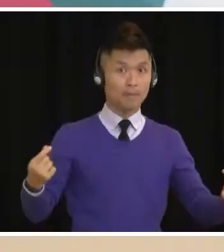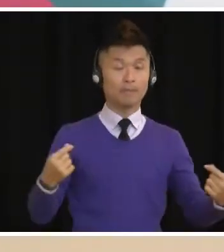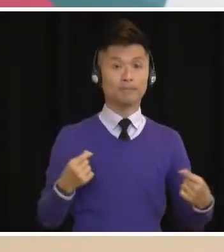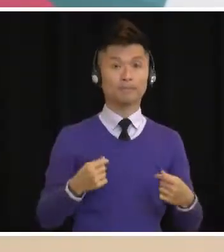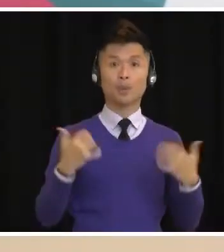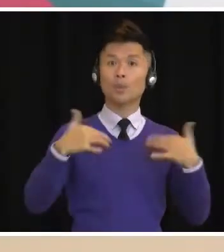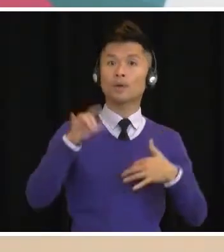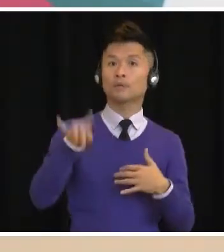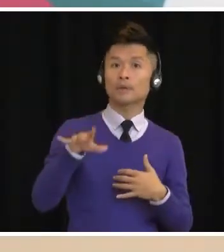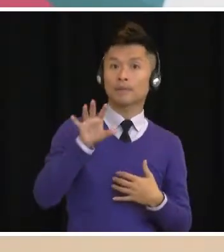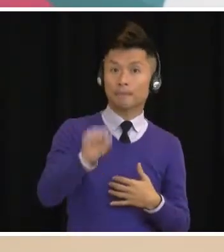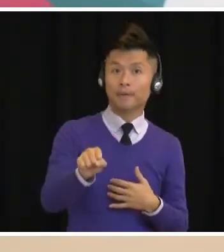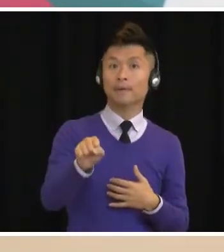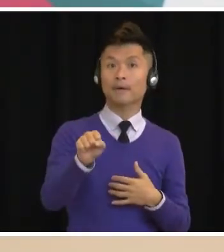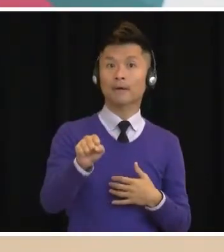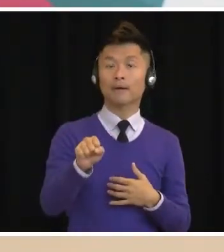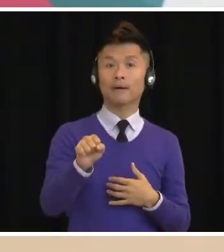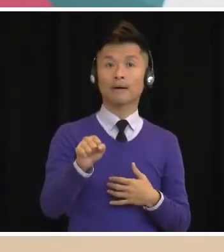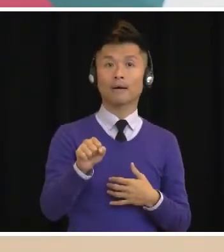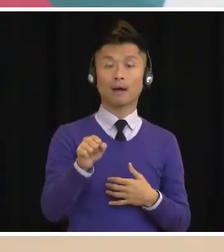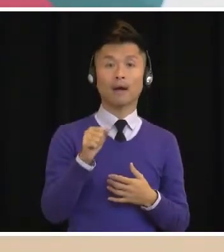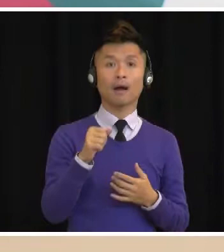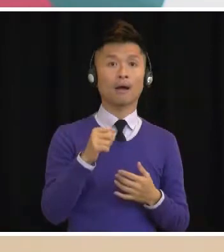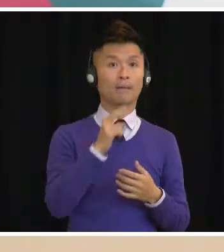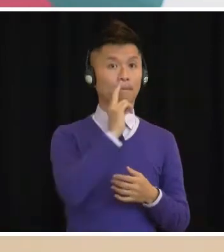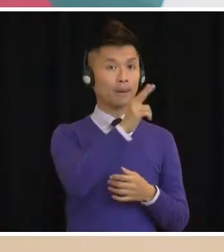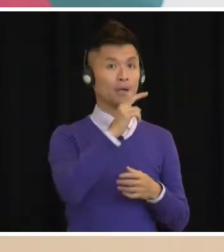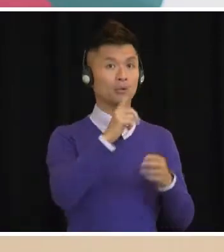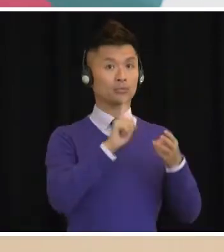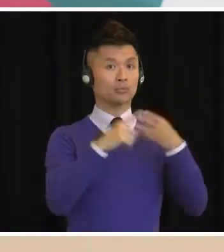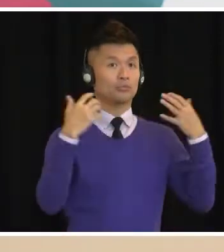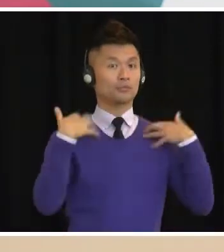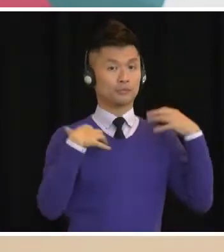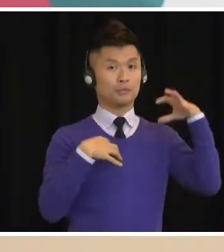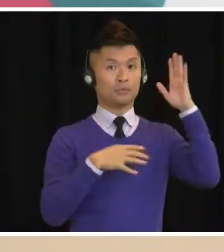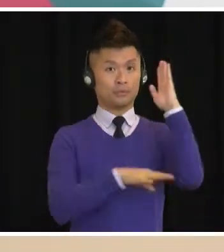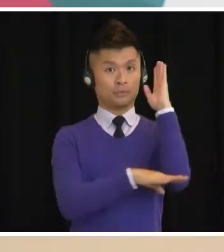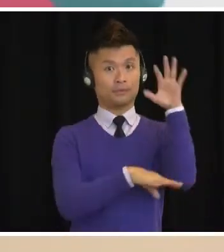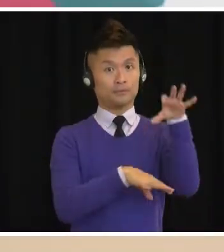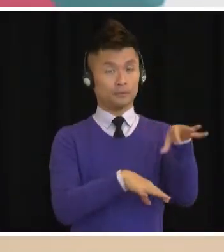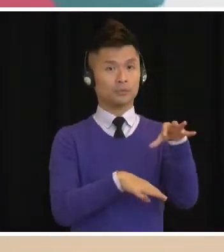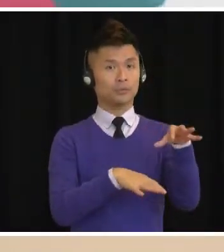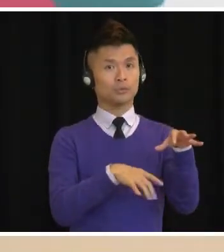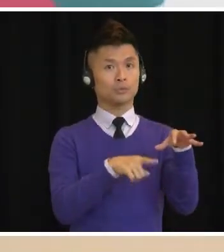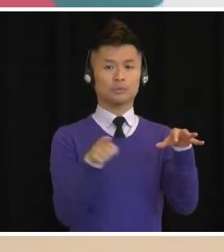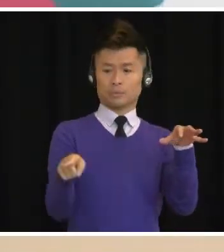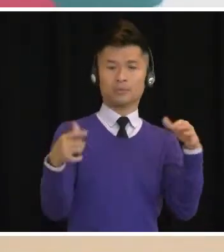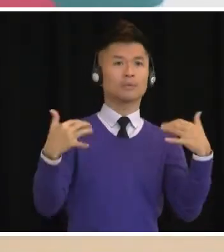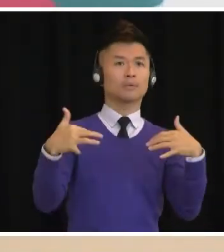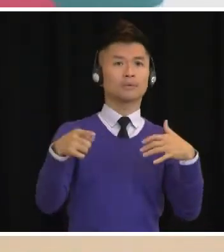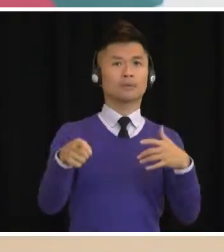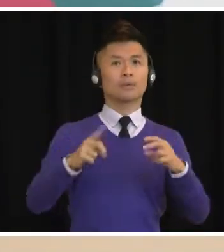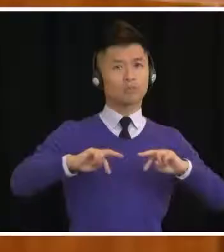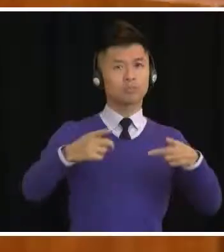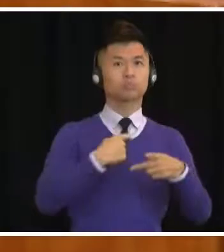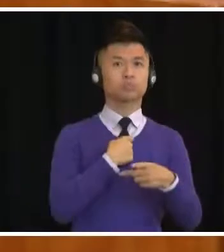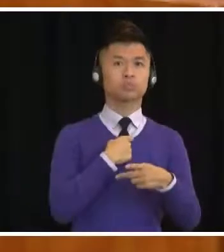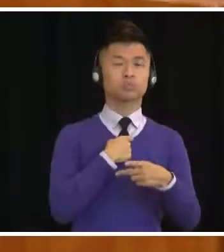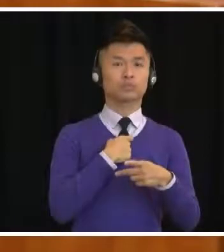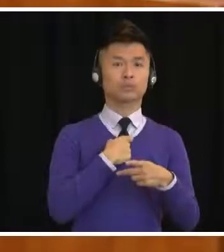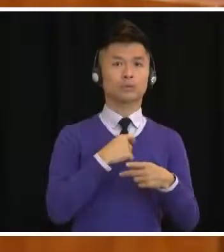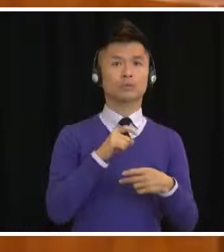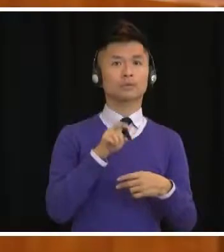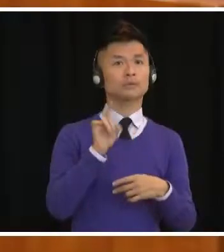to look into a particular problem. And then we will tell the government agencies to